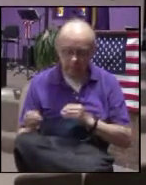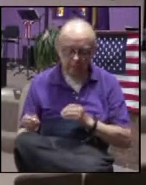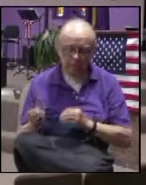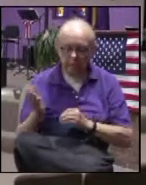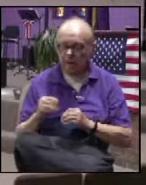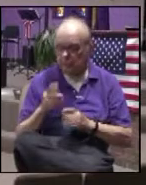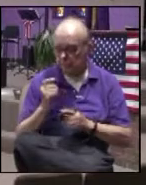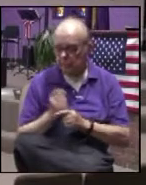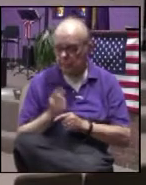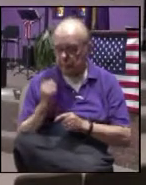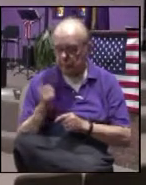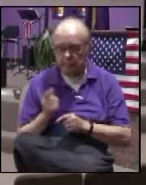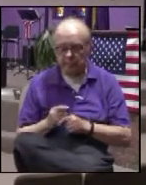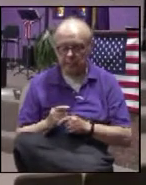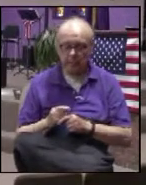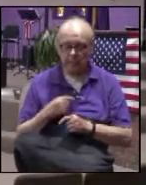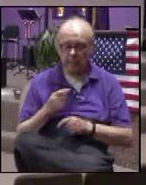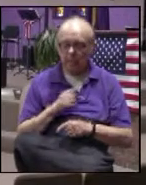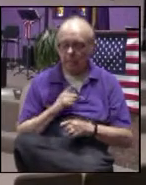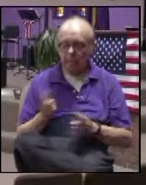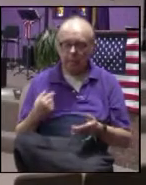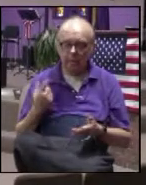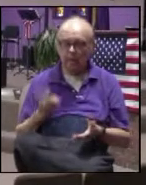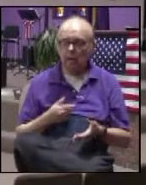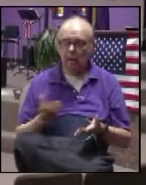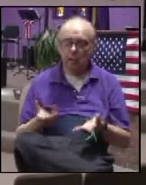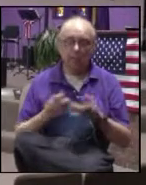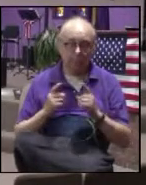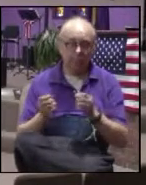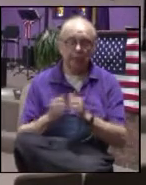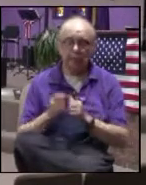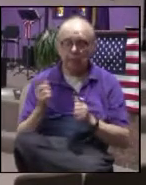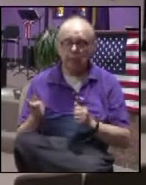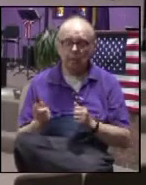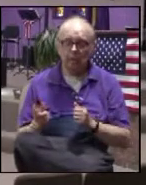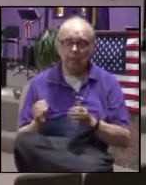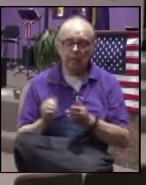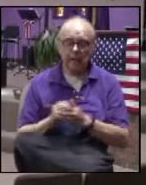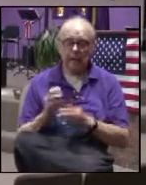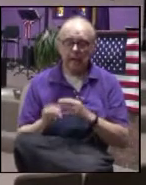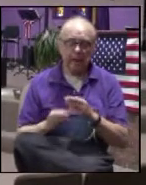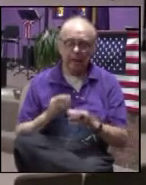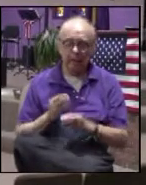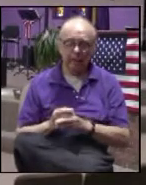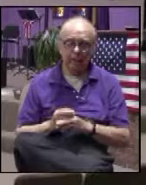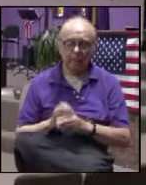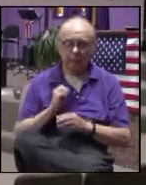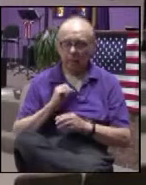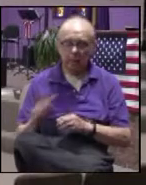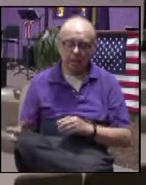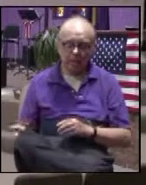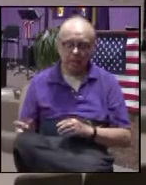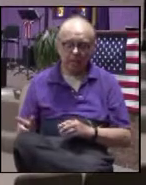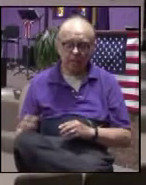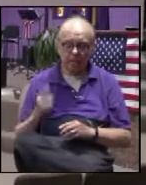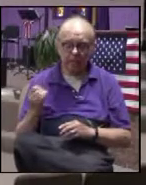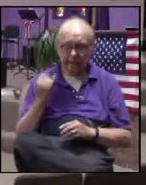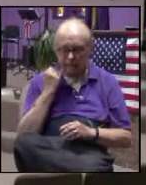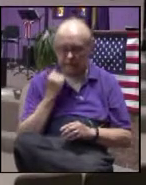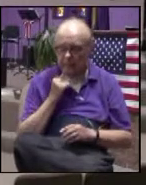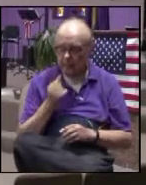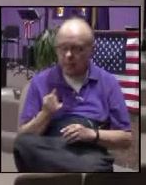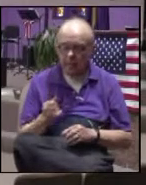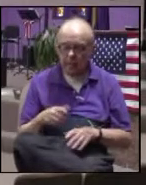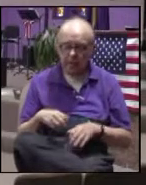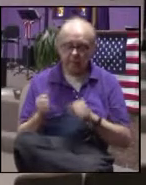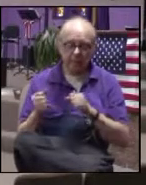trusted. We've never said, Lord, here's where I really want to go. This world is going to hell unless we